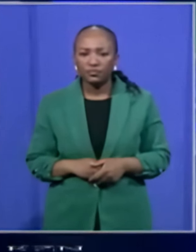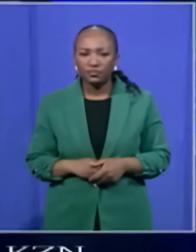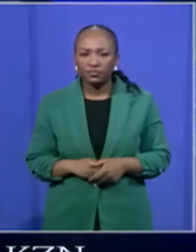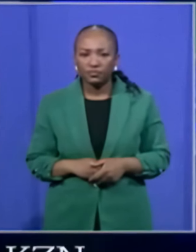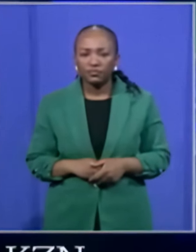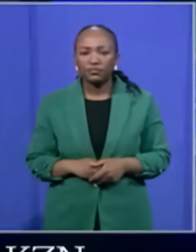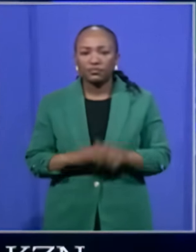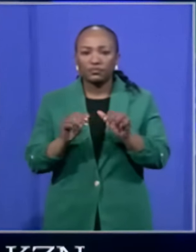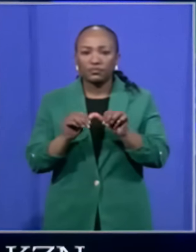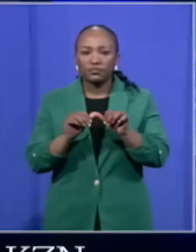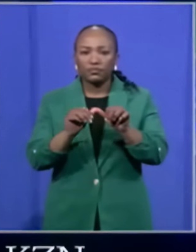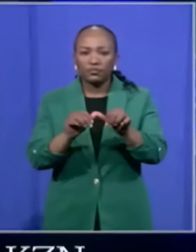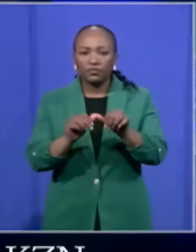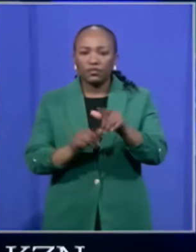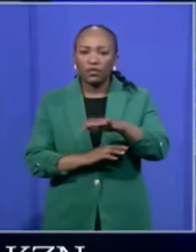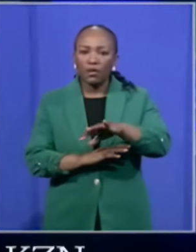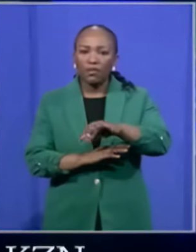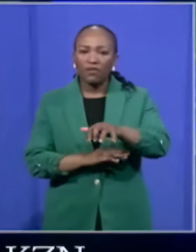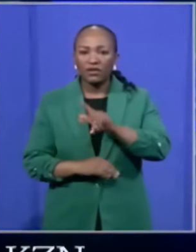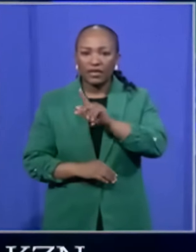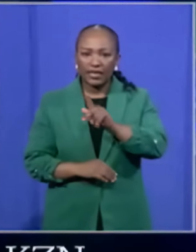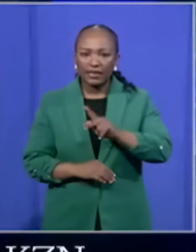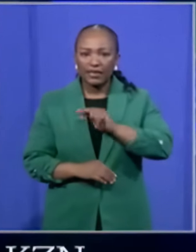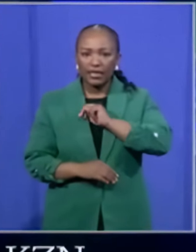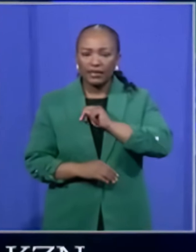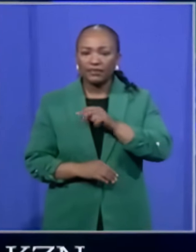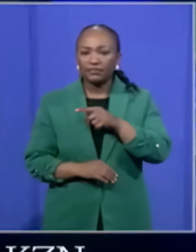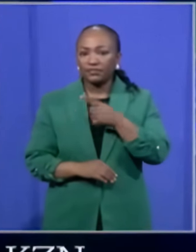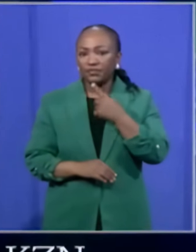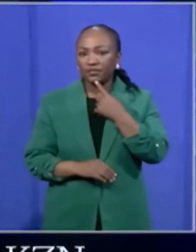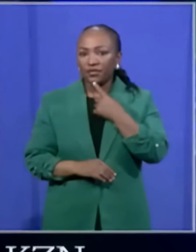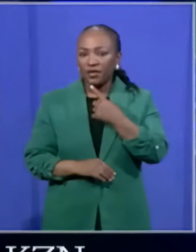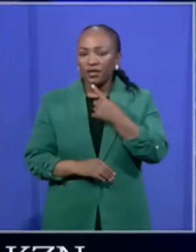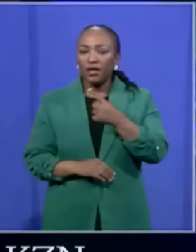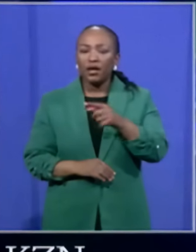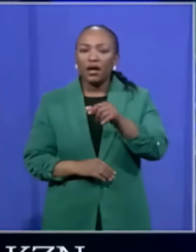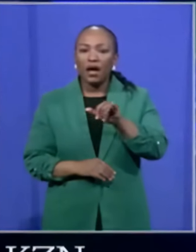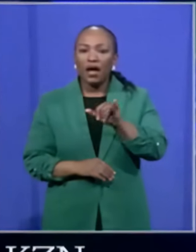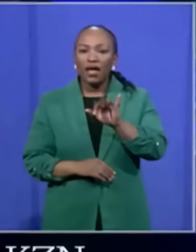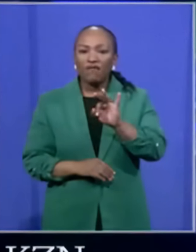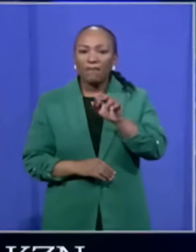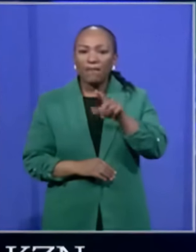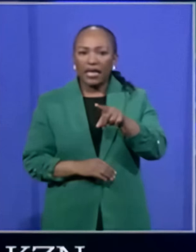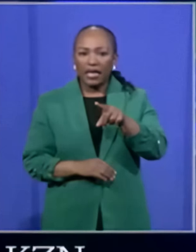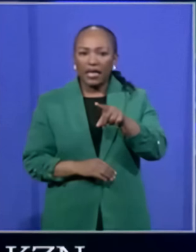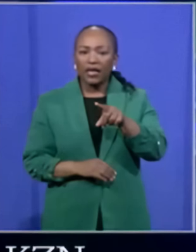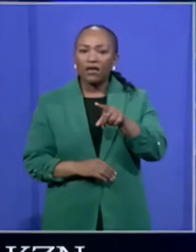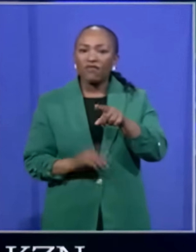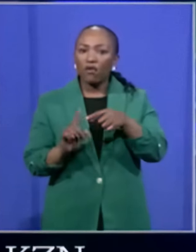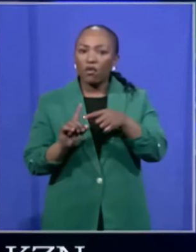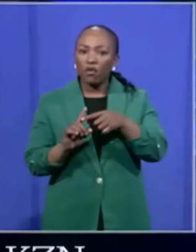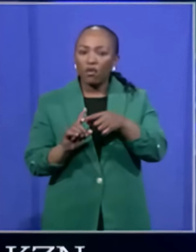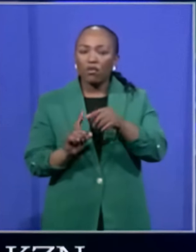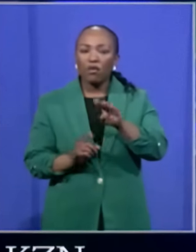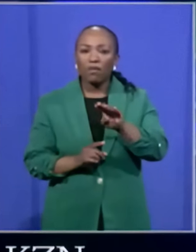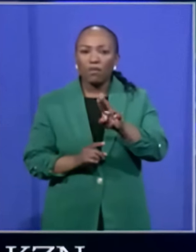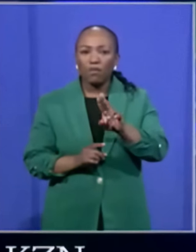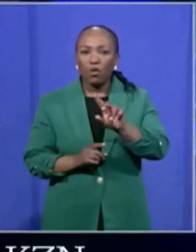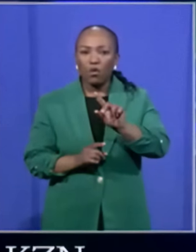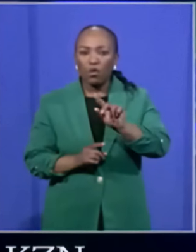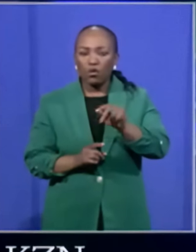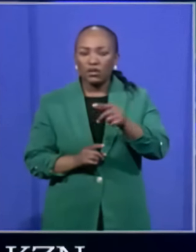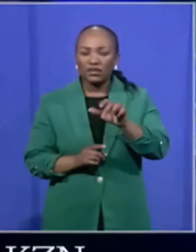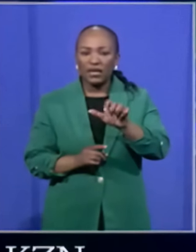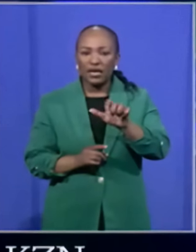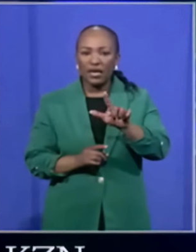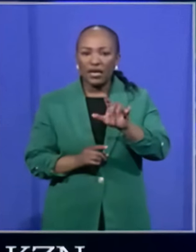Re atela pele mmuso wa province ya KwaZulu-Natal o fetoletse lebitla la moetapele wa mehleng wa IFP Mangosuthu Buthelezi ho ba sebaka sa